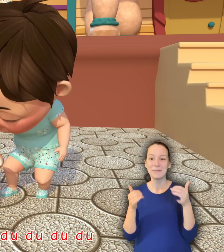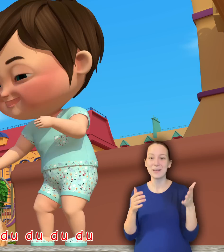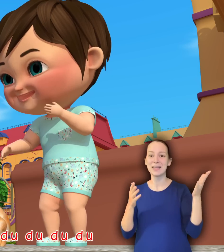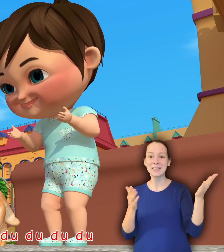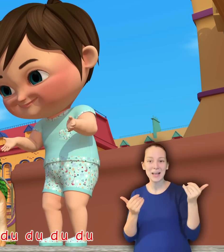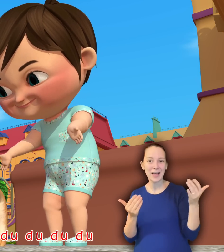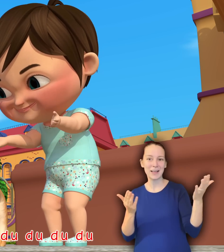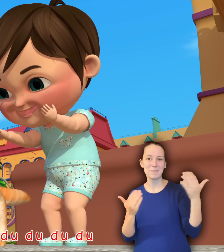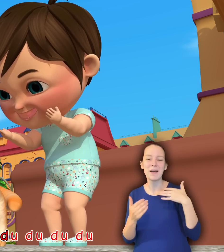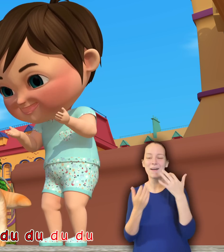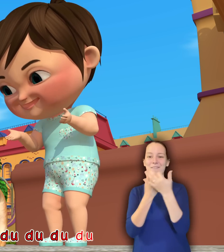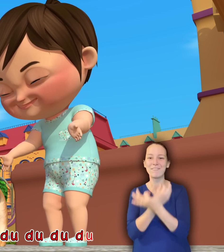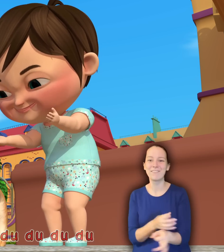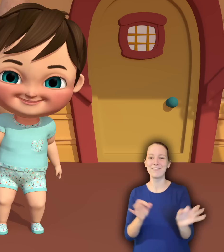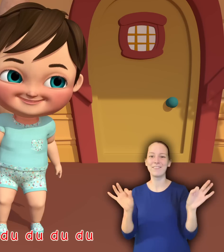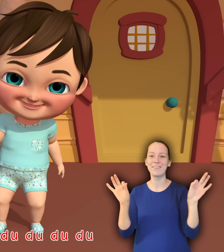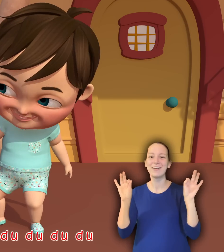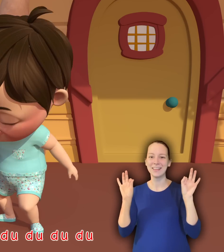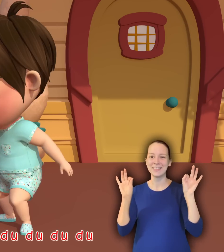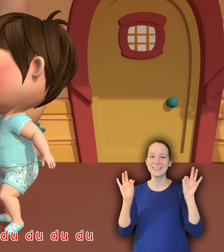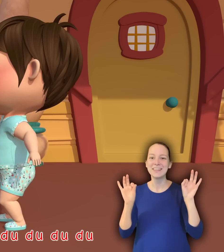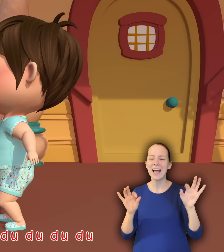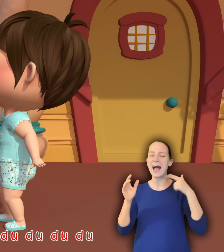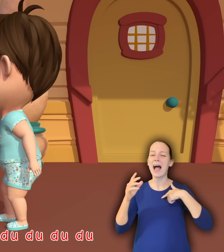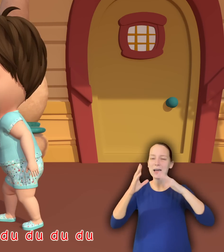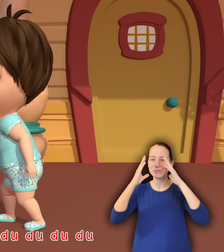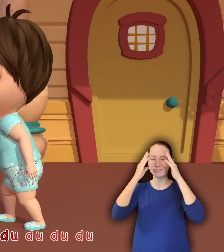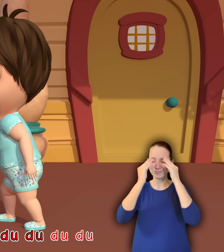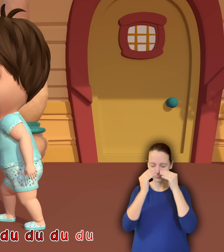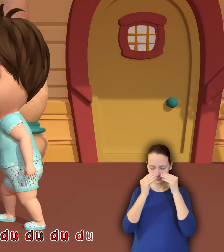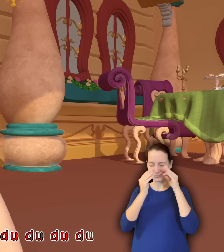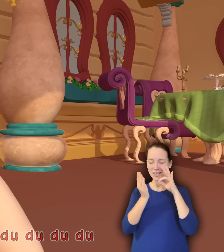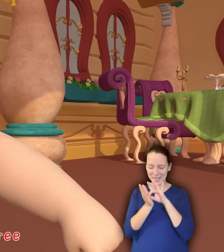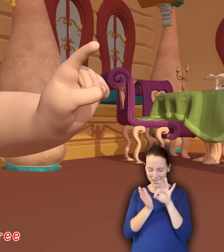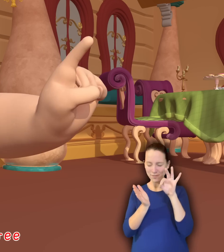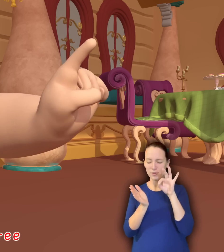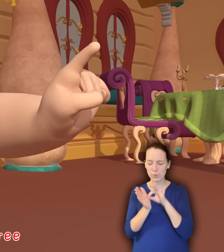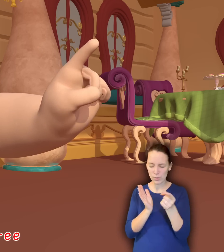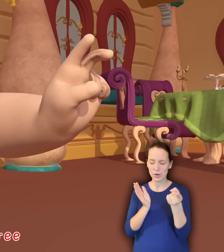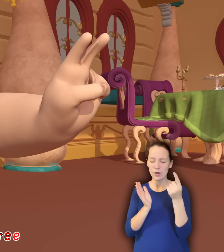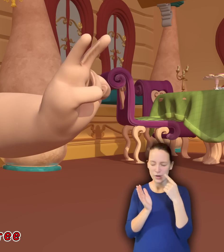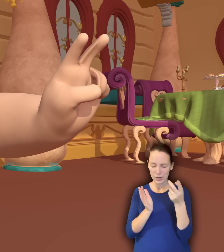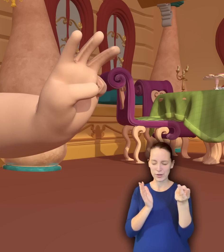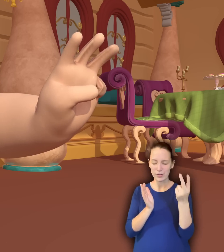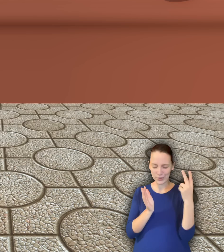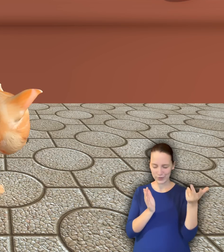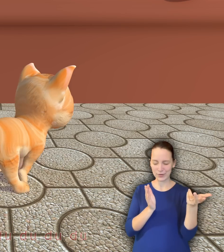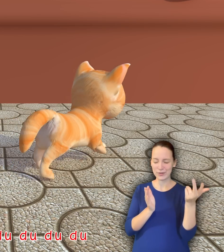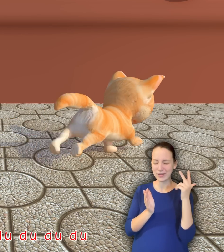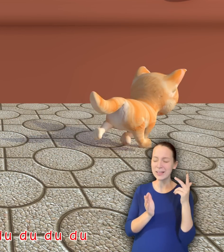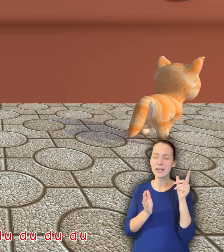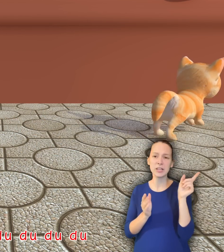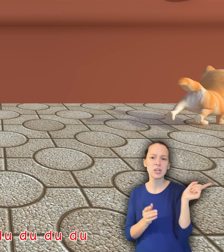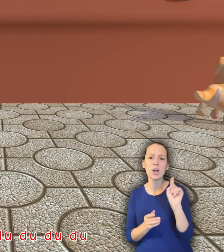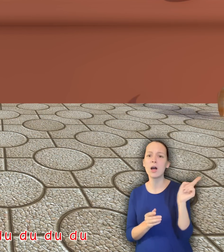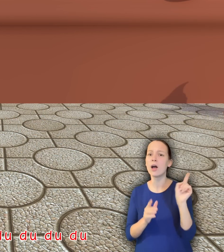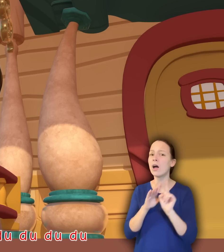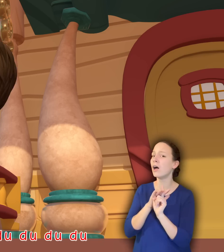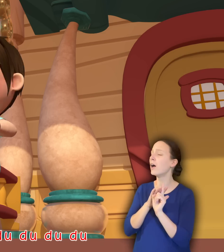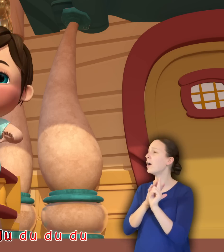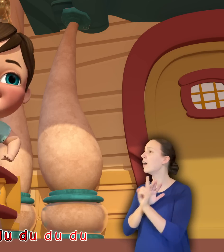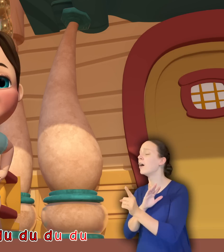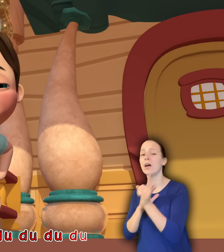Go wild and free. I'll close my eyes and count to 3. Where'd you